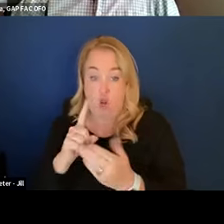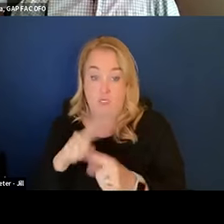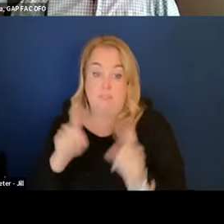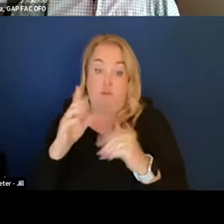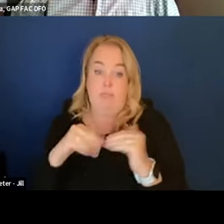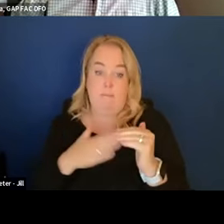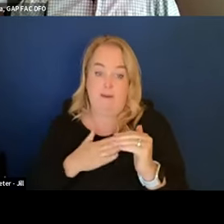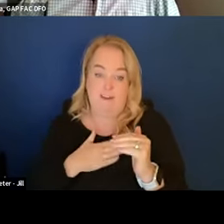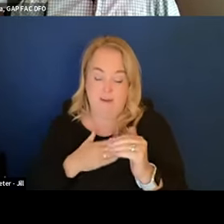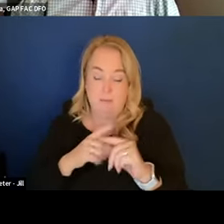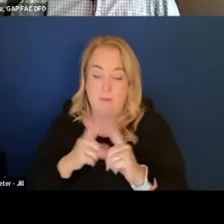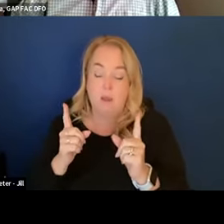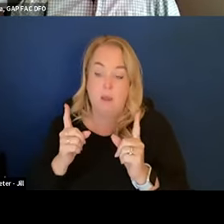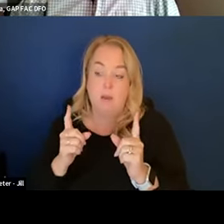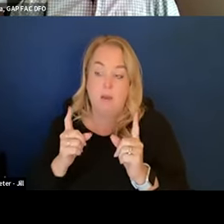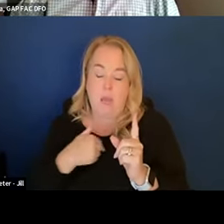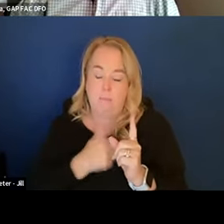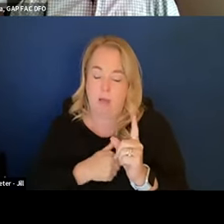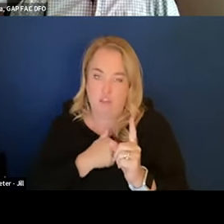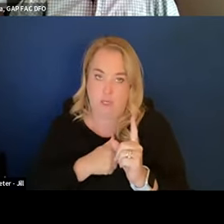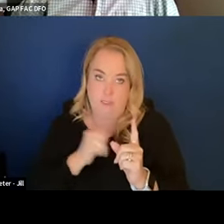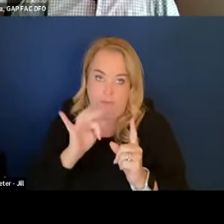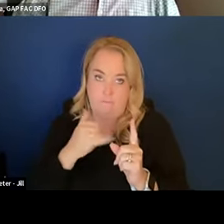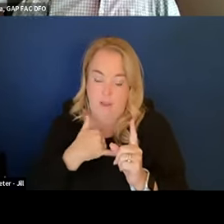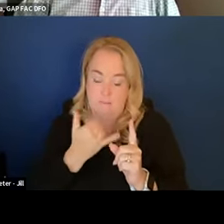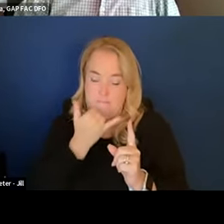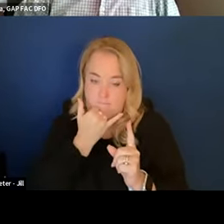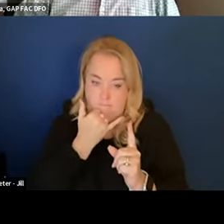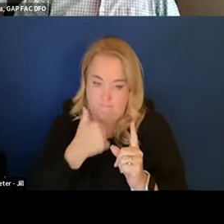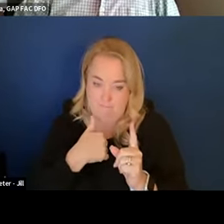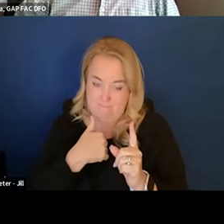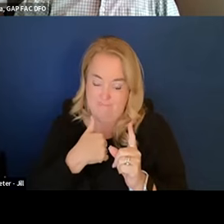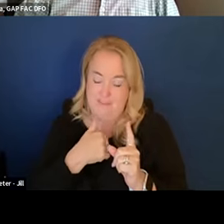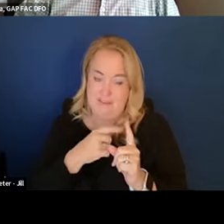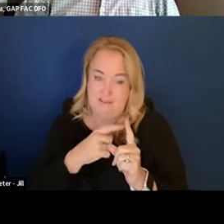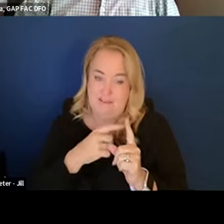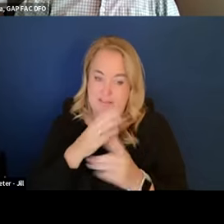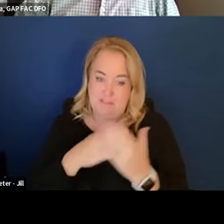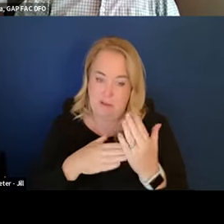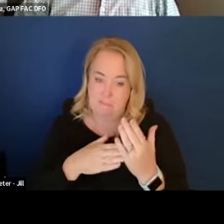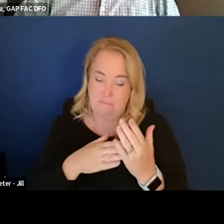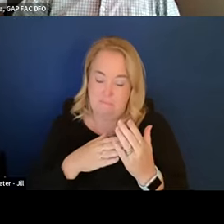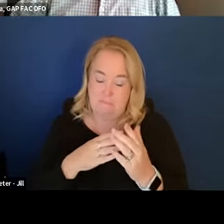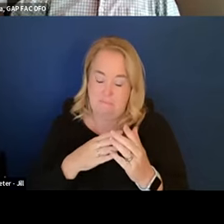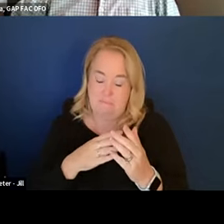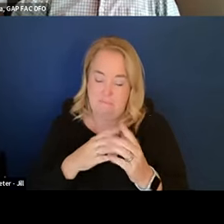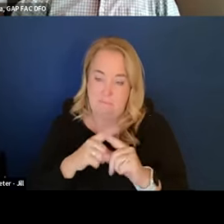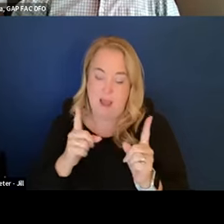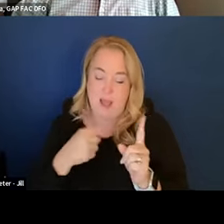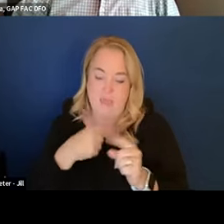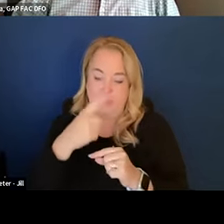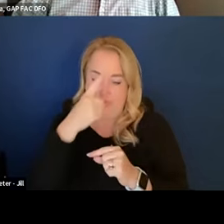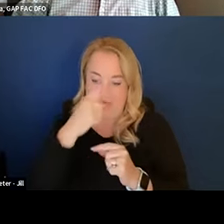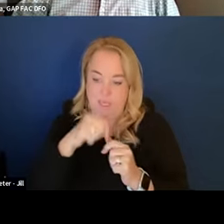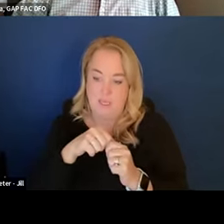what I'm characterizing them as. And I apologize if I'm mischaracterizing some of those documents. But I think